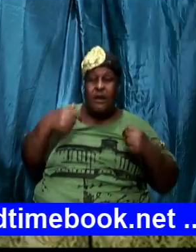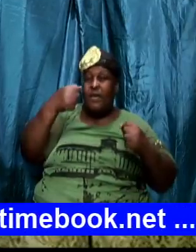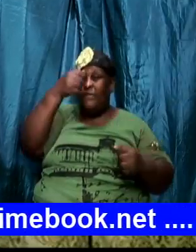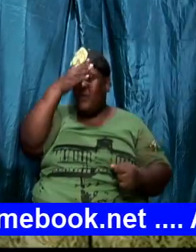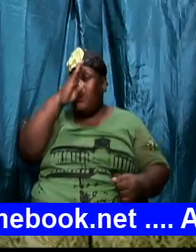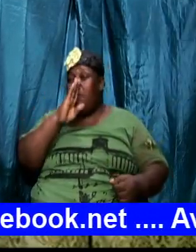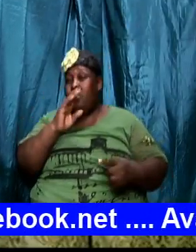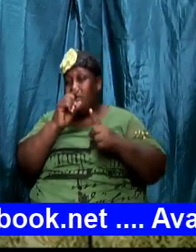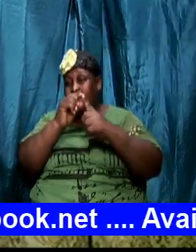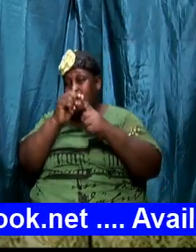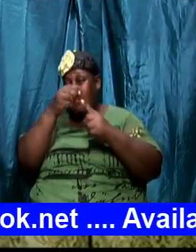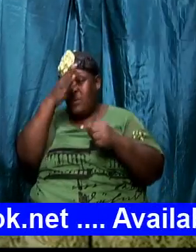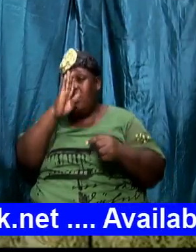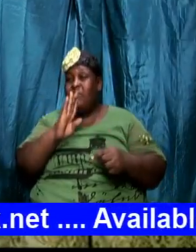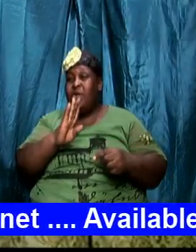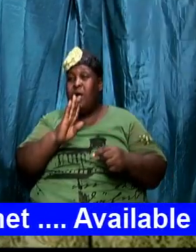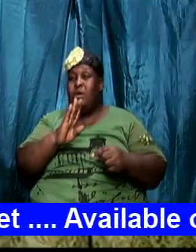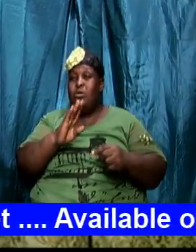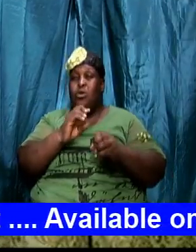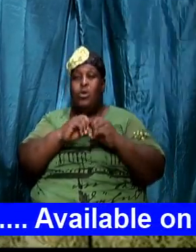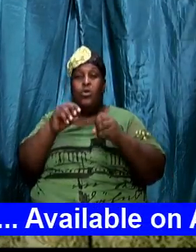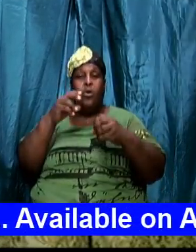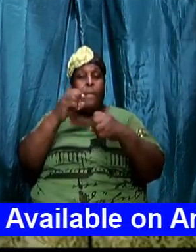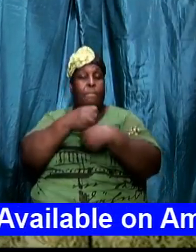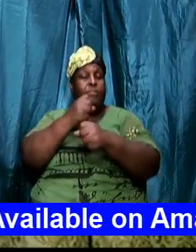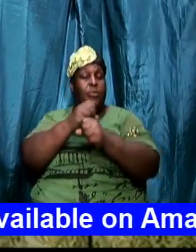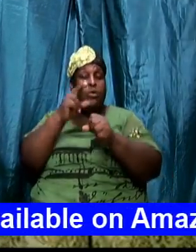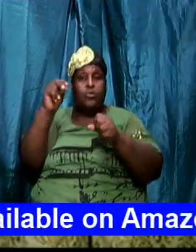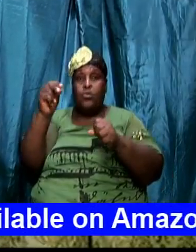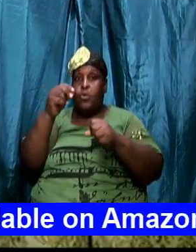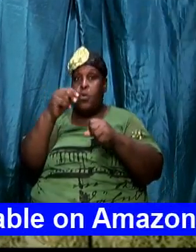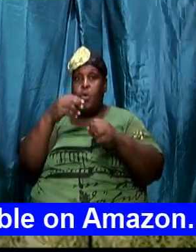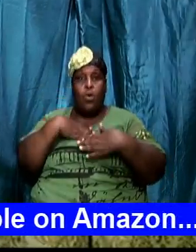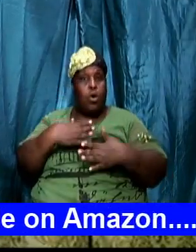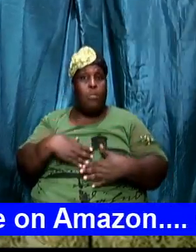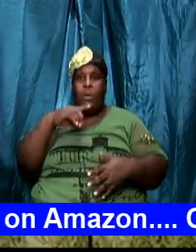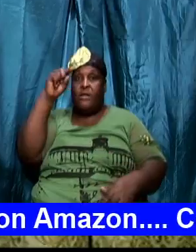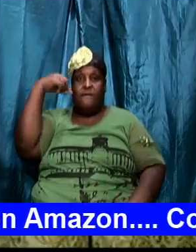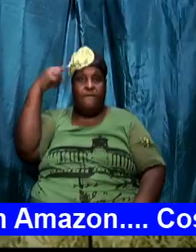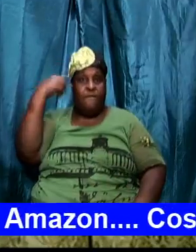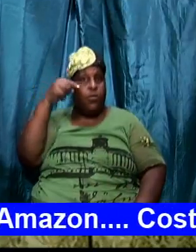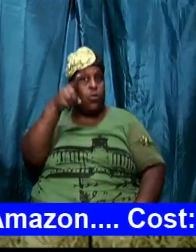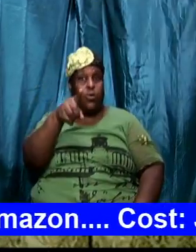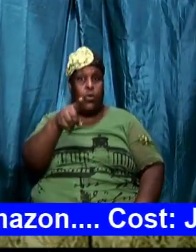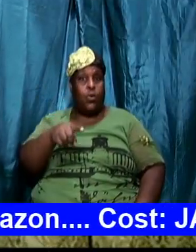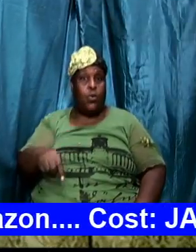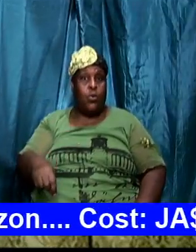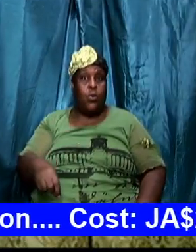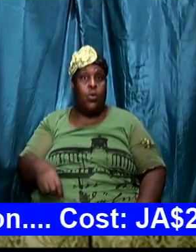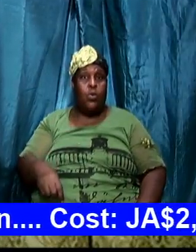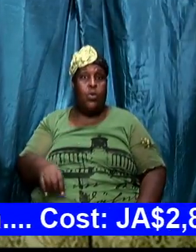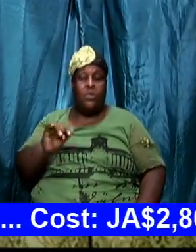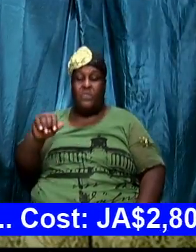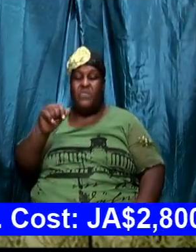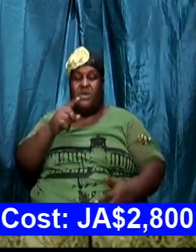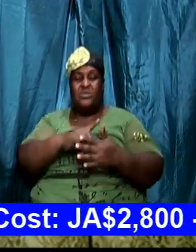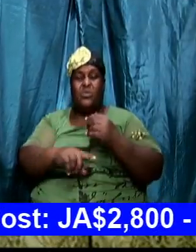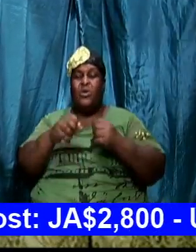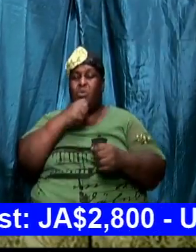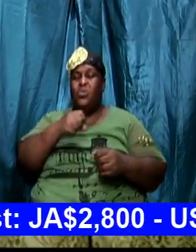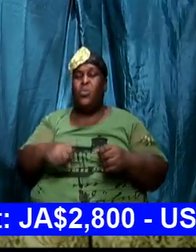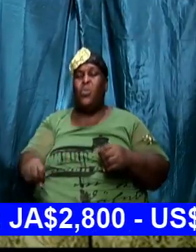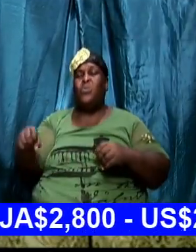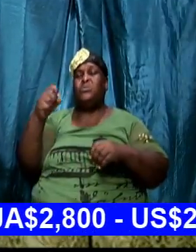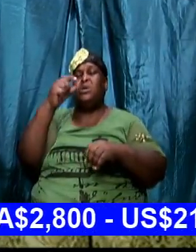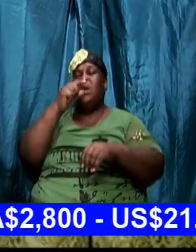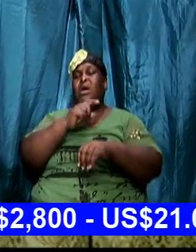let anybody fool us into believing. That, oh, don't pay that any mind. That is just what the old time people used to do. But